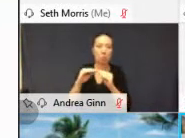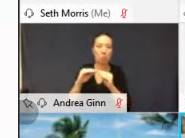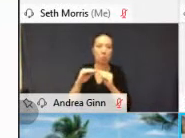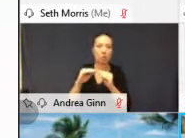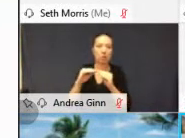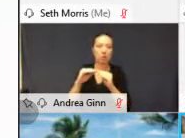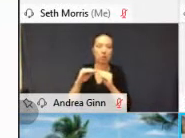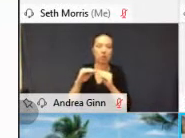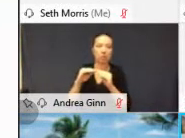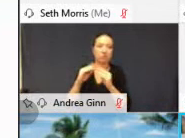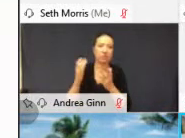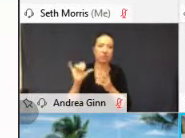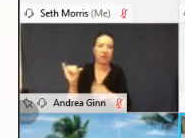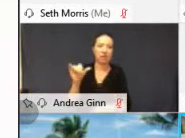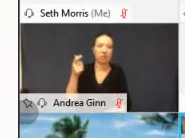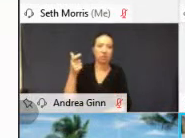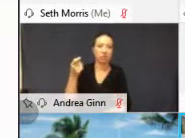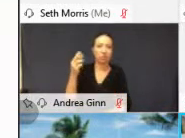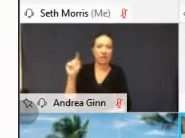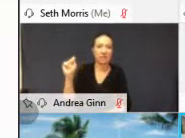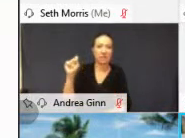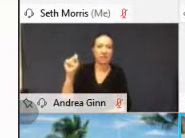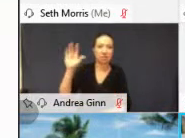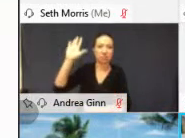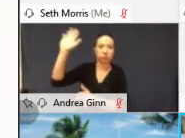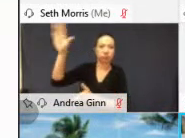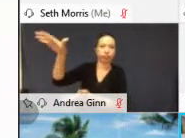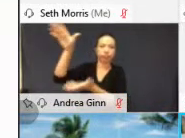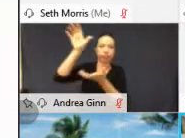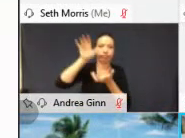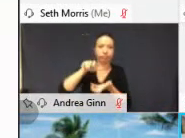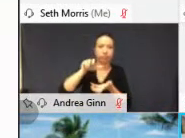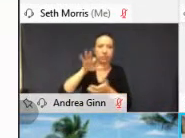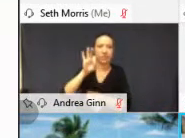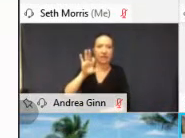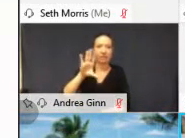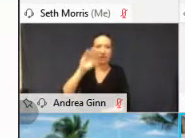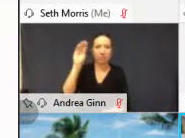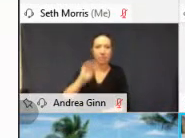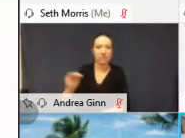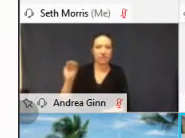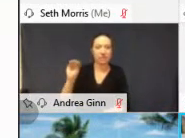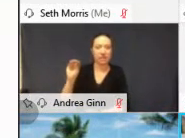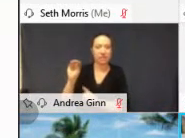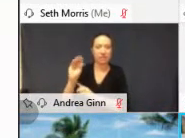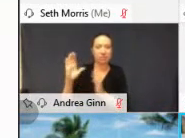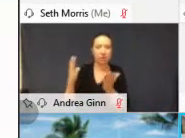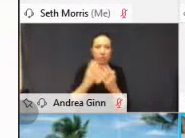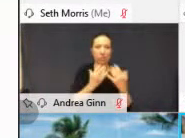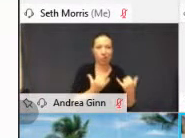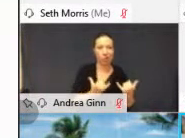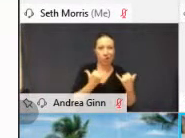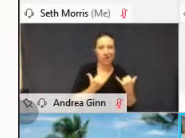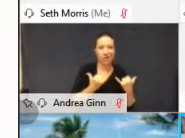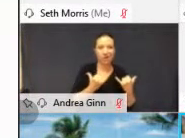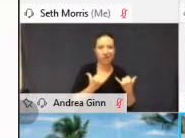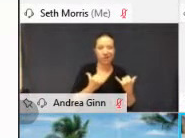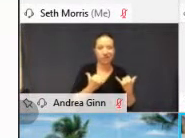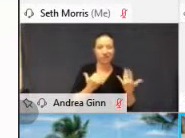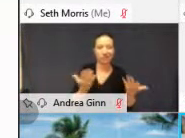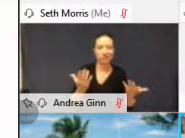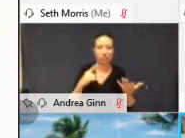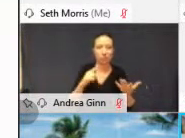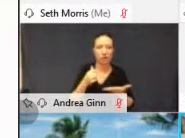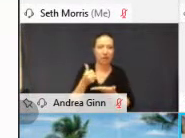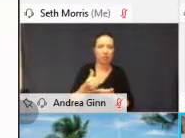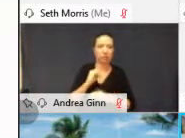of 95% of the current federal spending to help implement that program. But overall,